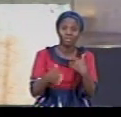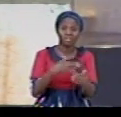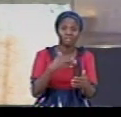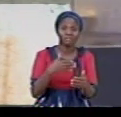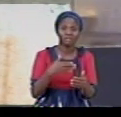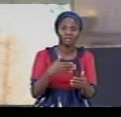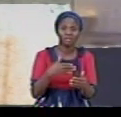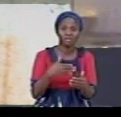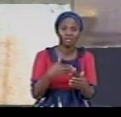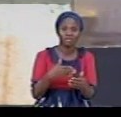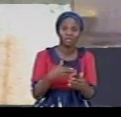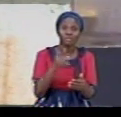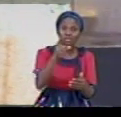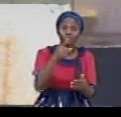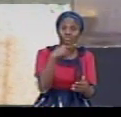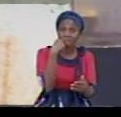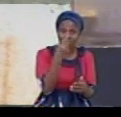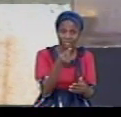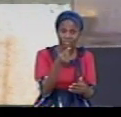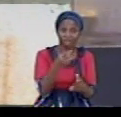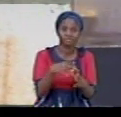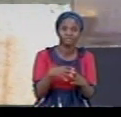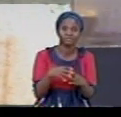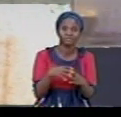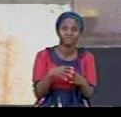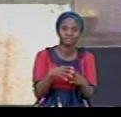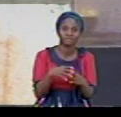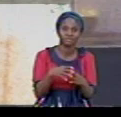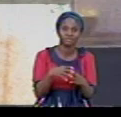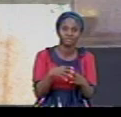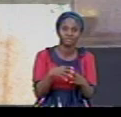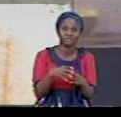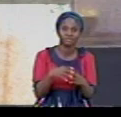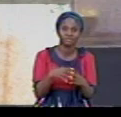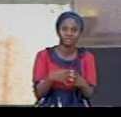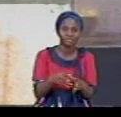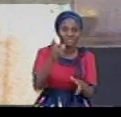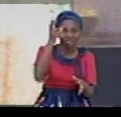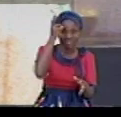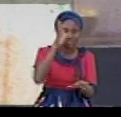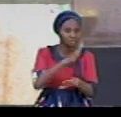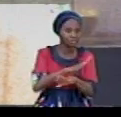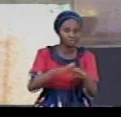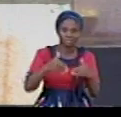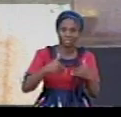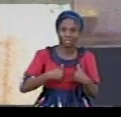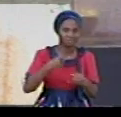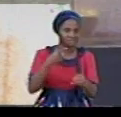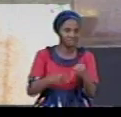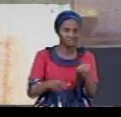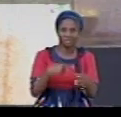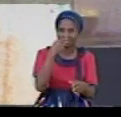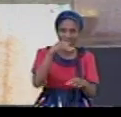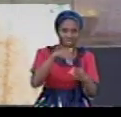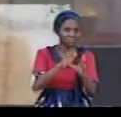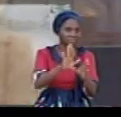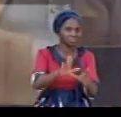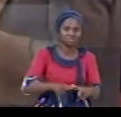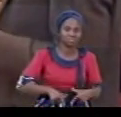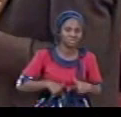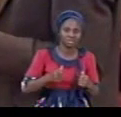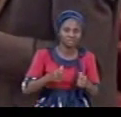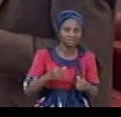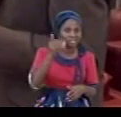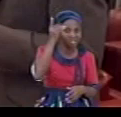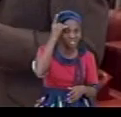whatsoever you say. Satan does not have the last say in your life. Demons